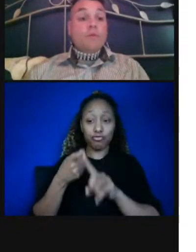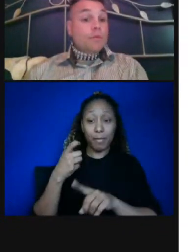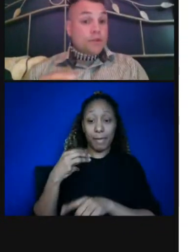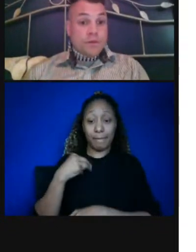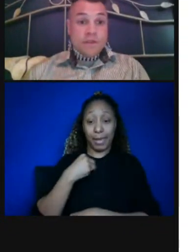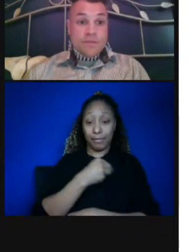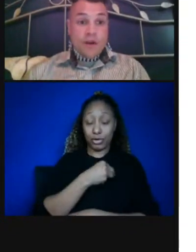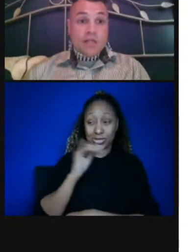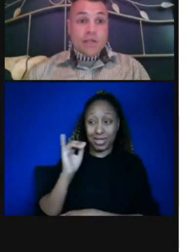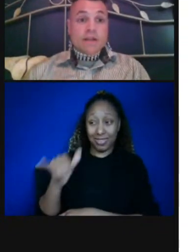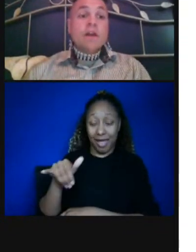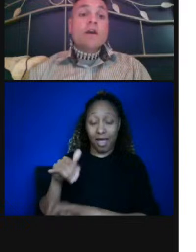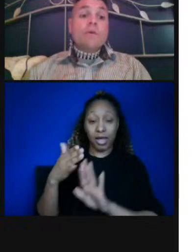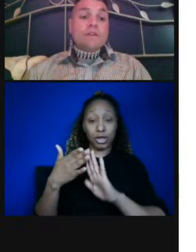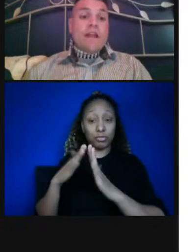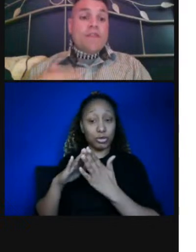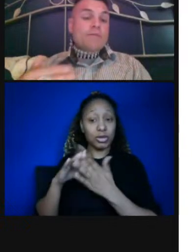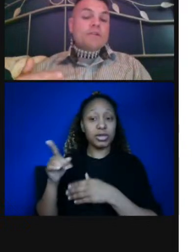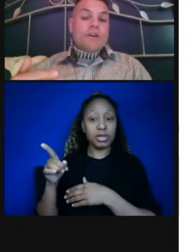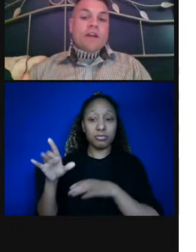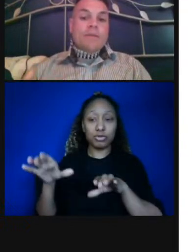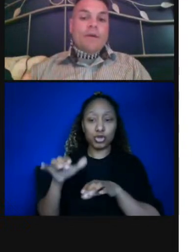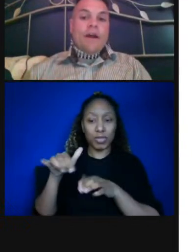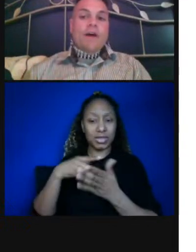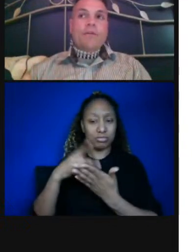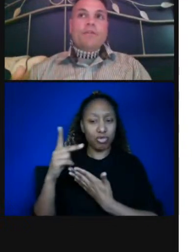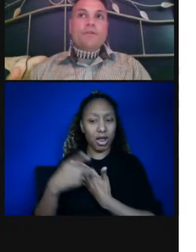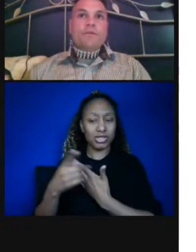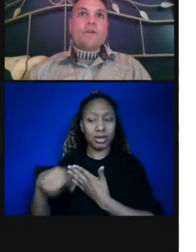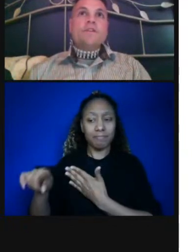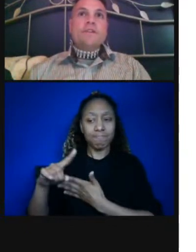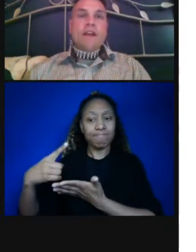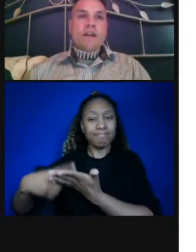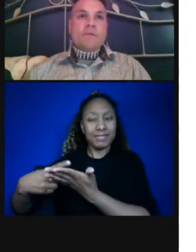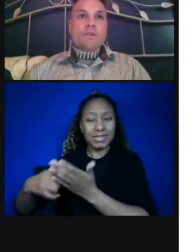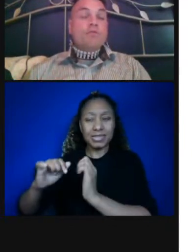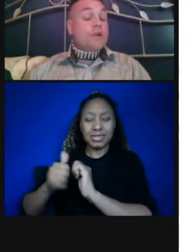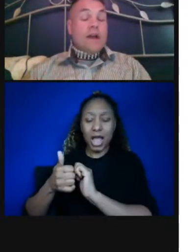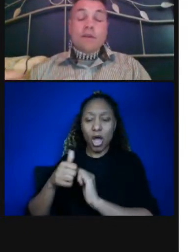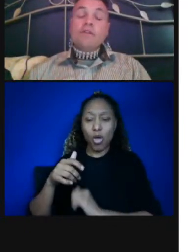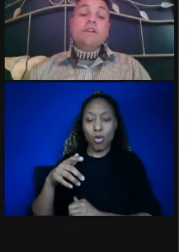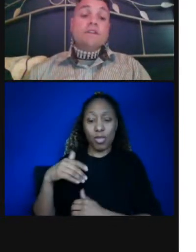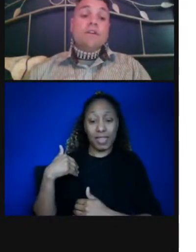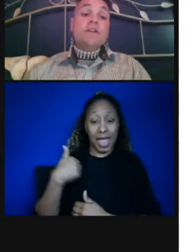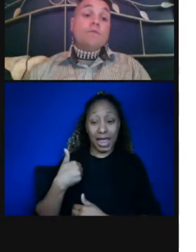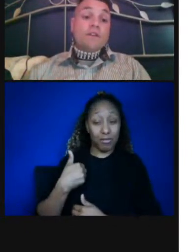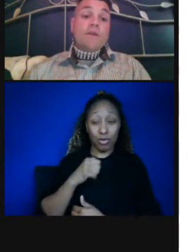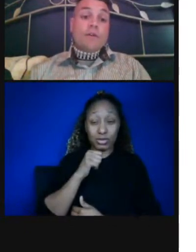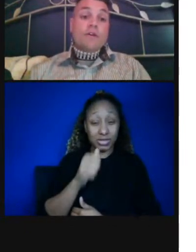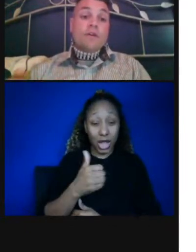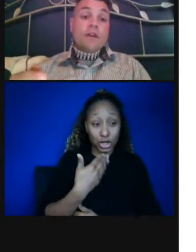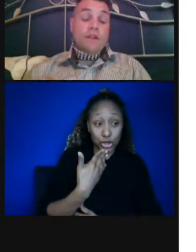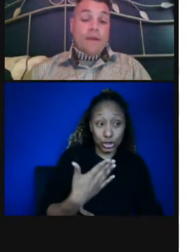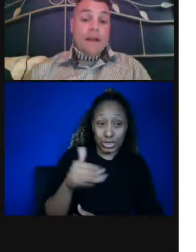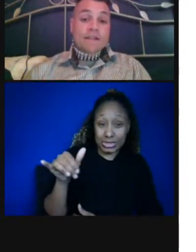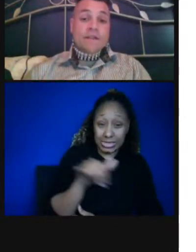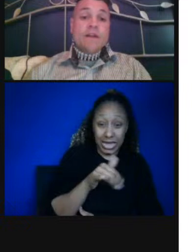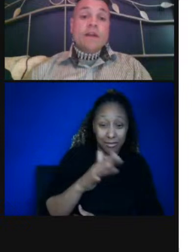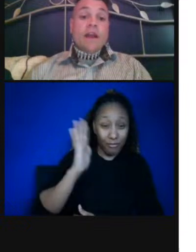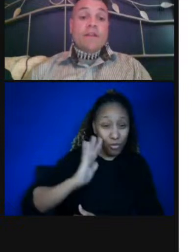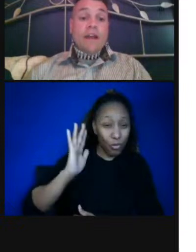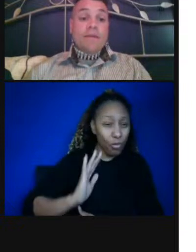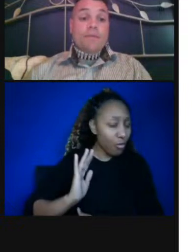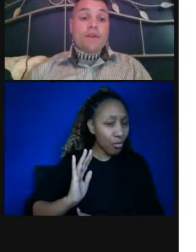community when we were doing this project was that they were talking about how the furs of the animals were not nearly as good as what they were in the